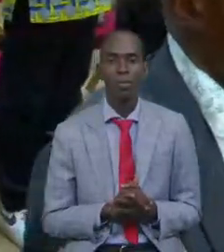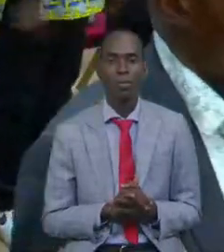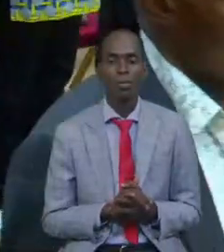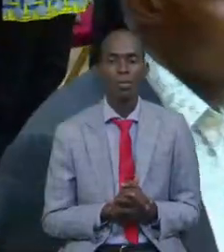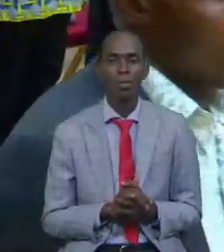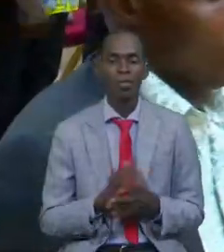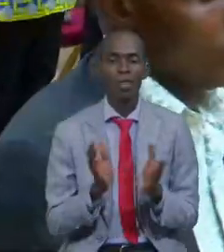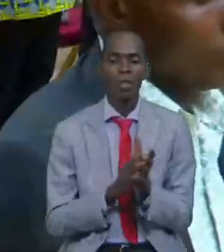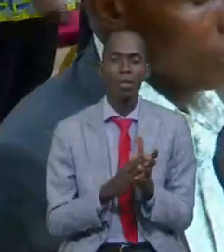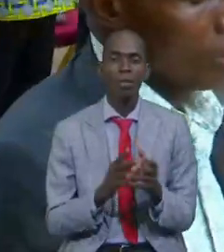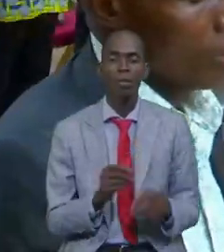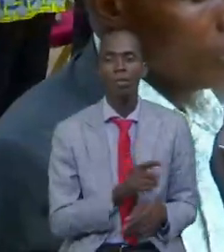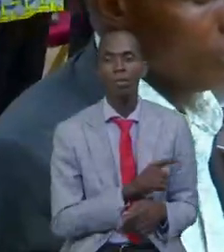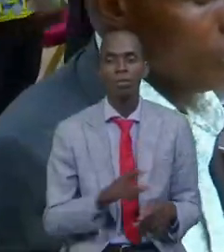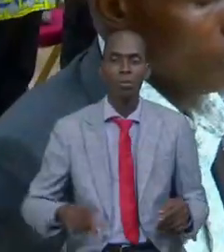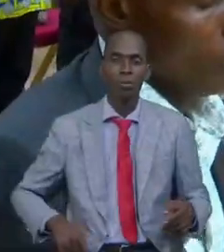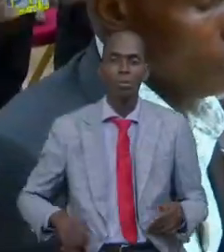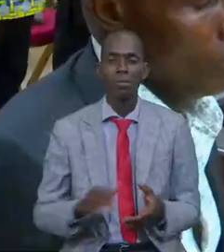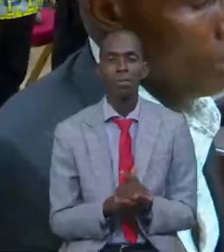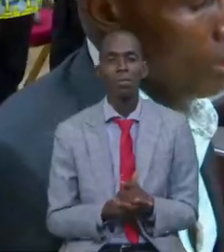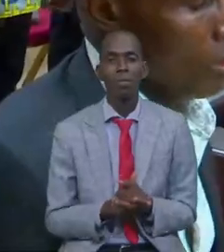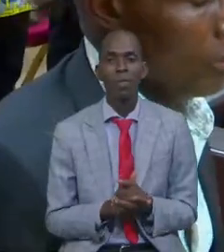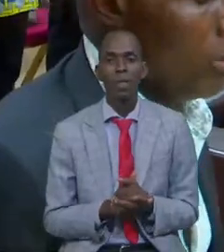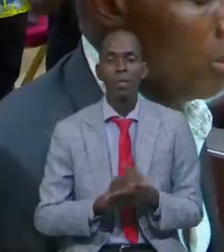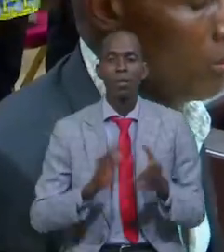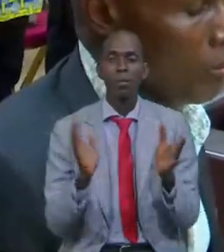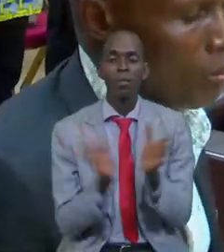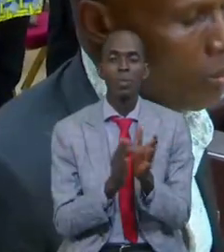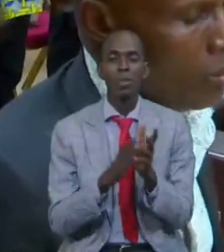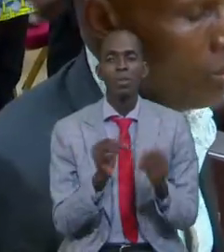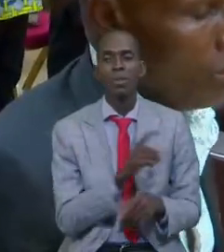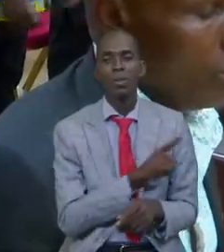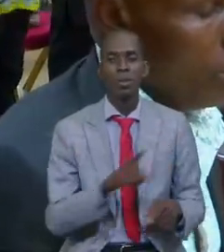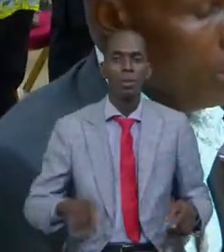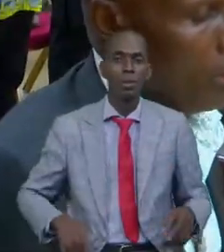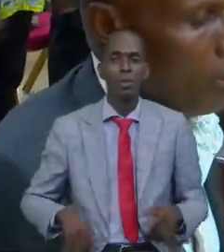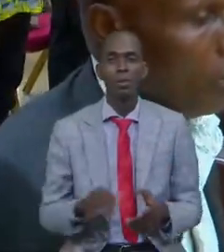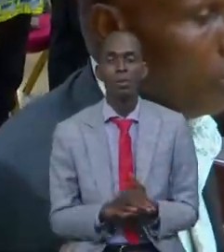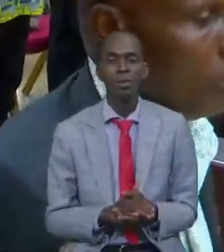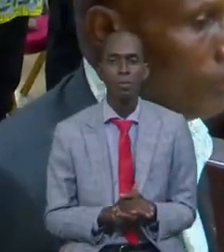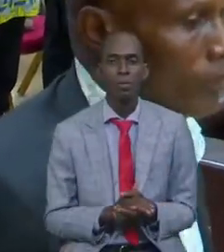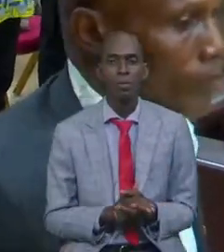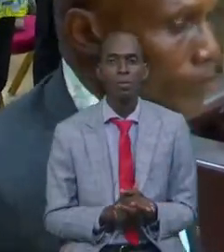Praise the Lord. I said, praise the Lord.